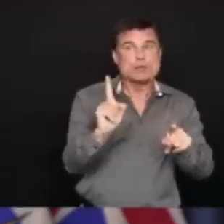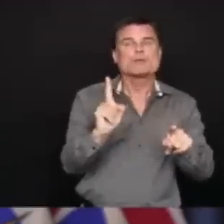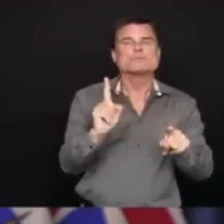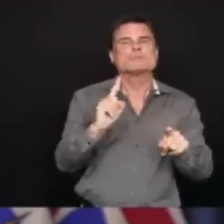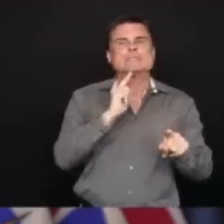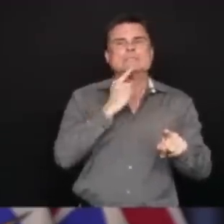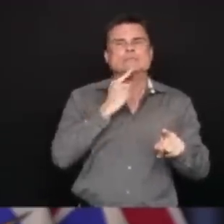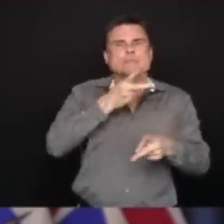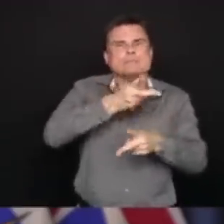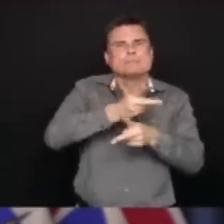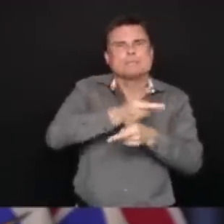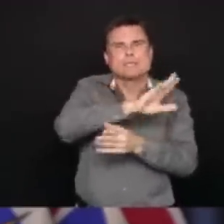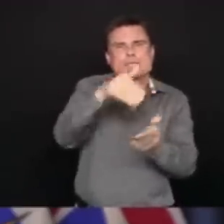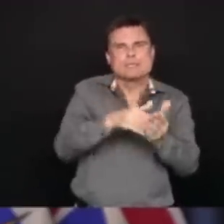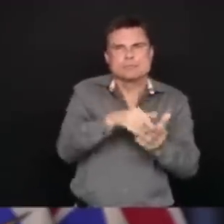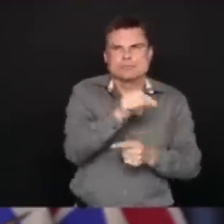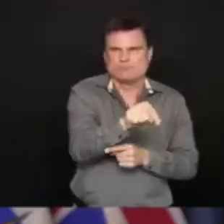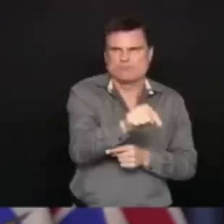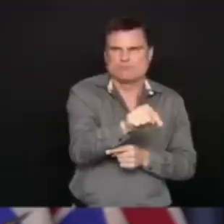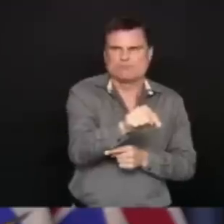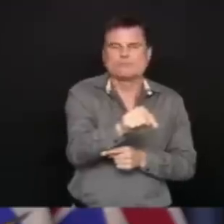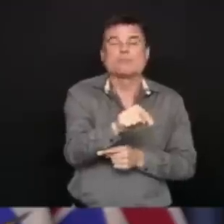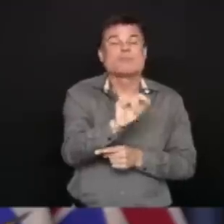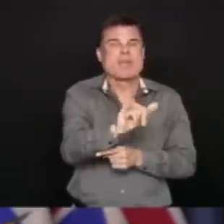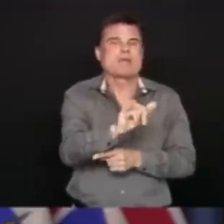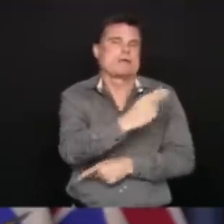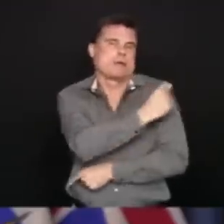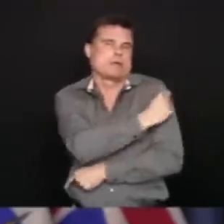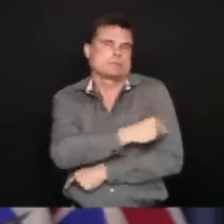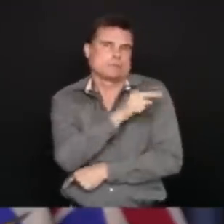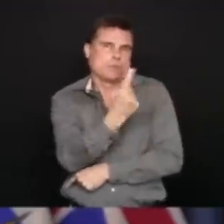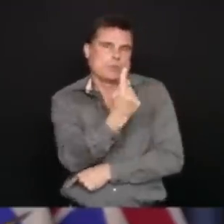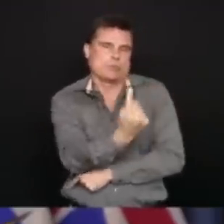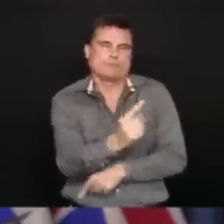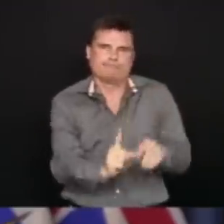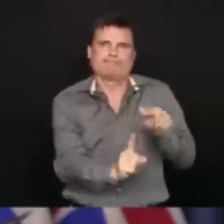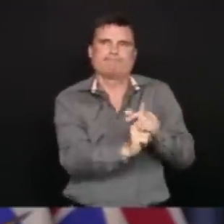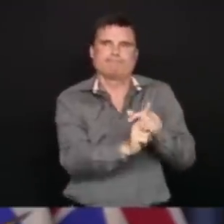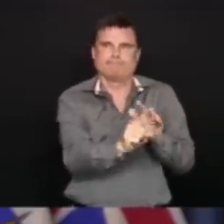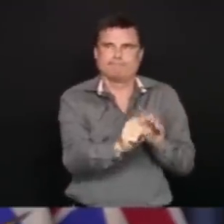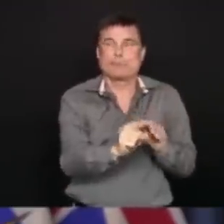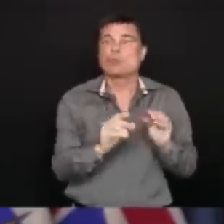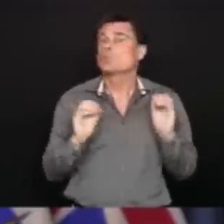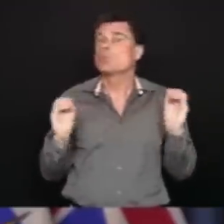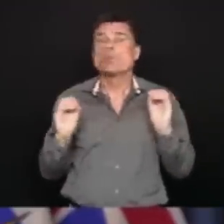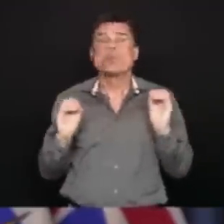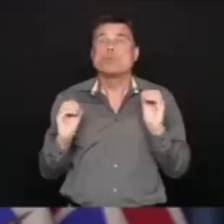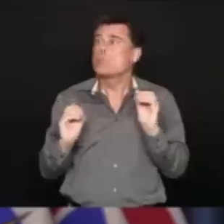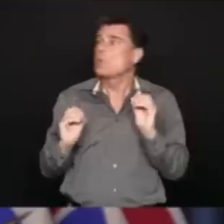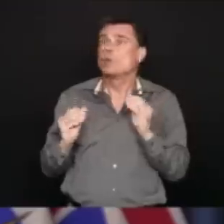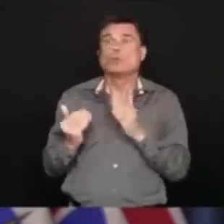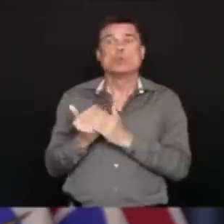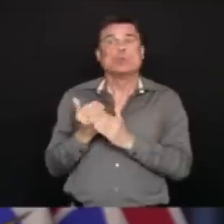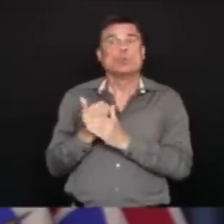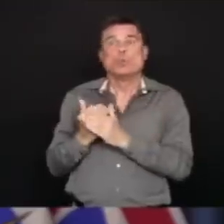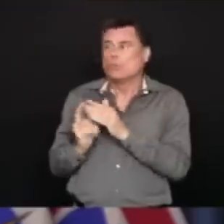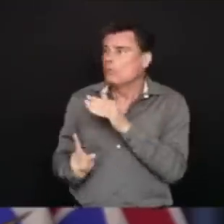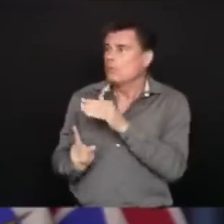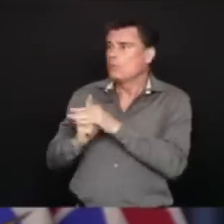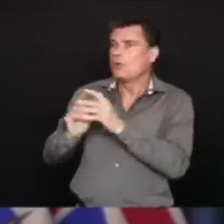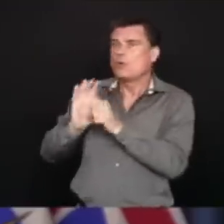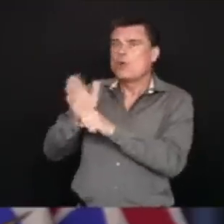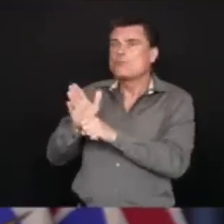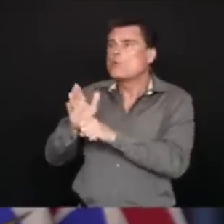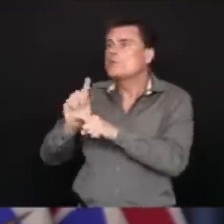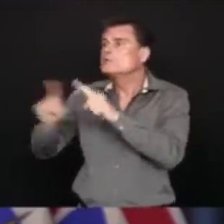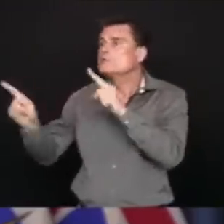outbreaks. However, we do have some new cases in that area, bringing our total up to 288